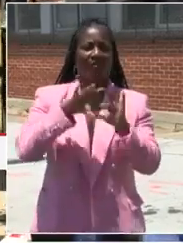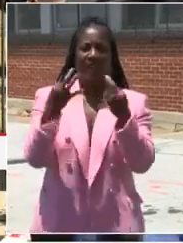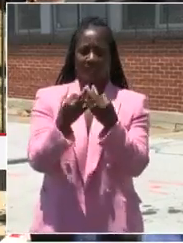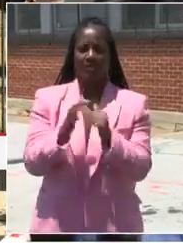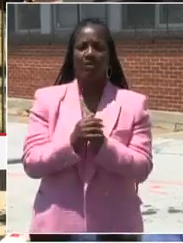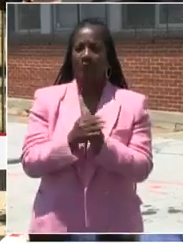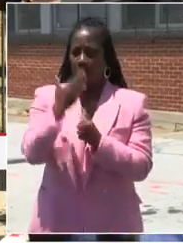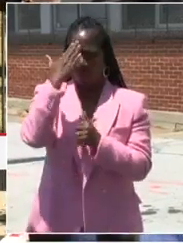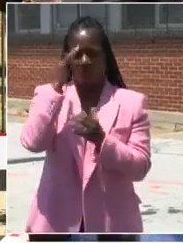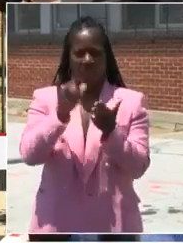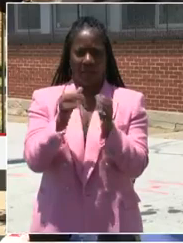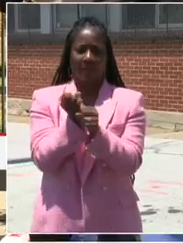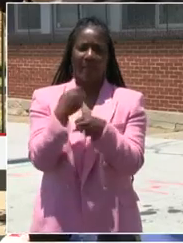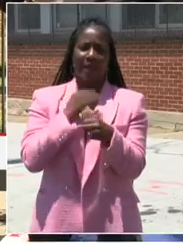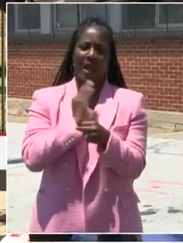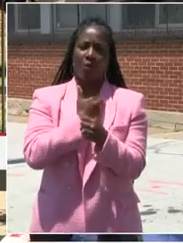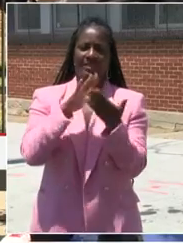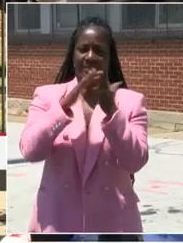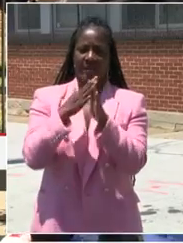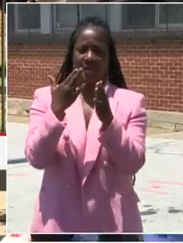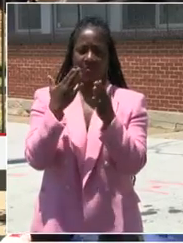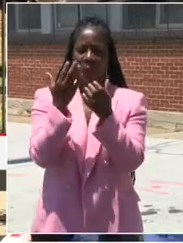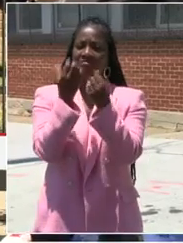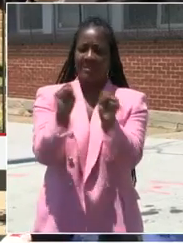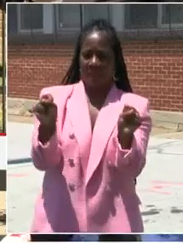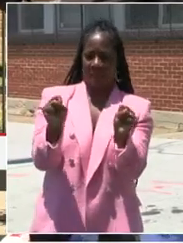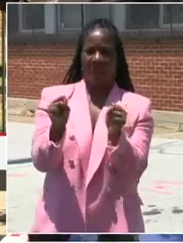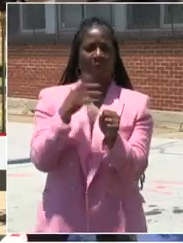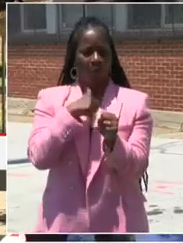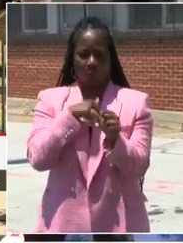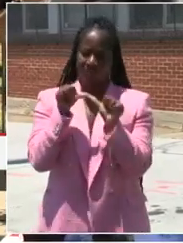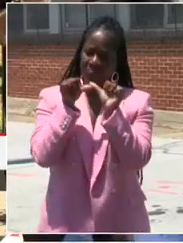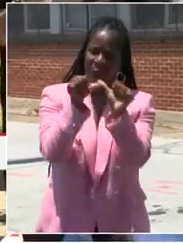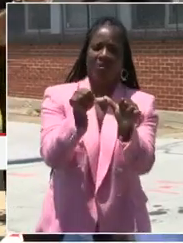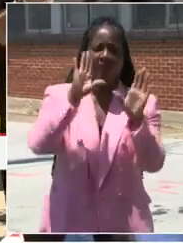can make our city safer. And so we're staying focused on it.